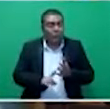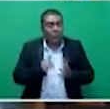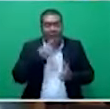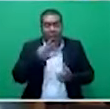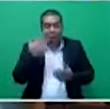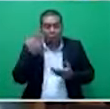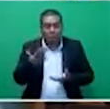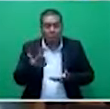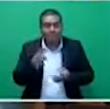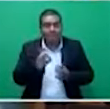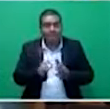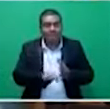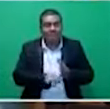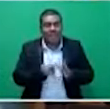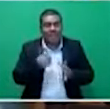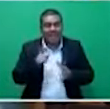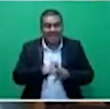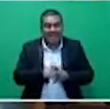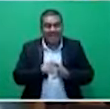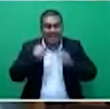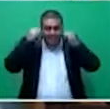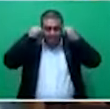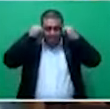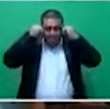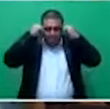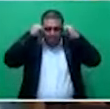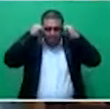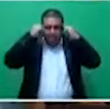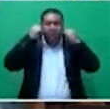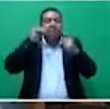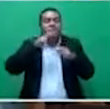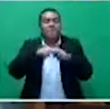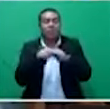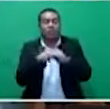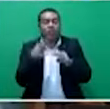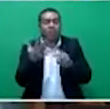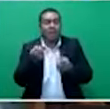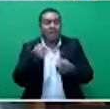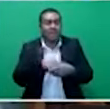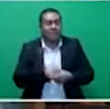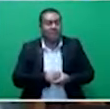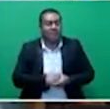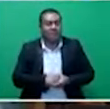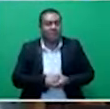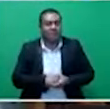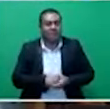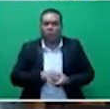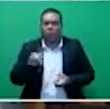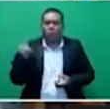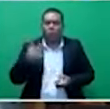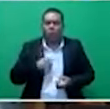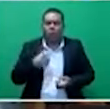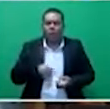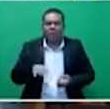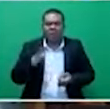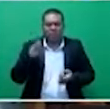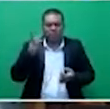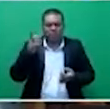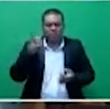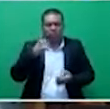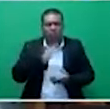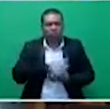sir, Honourable Lalam Balawu and Honourable Prasad, if Fiji is a debt per capita more than Sri Lanka, why Sri Lanka failed? If